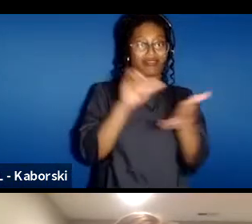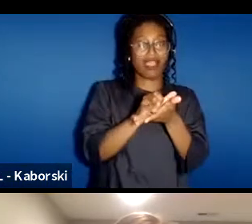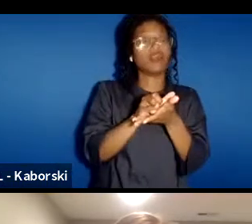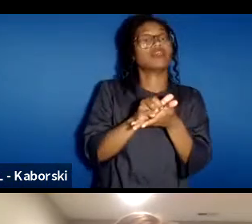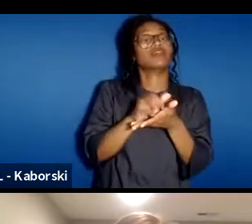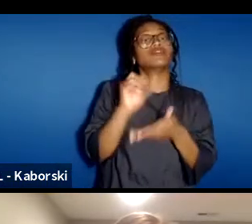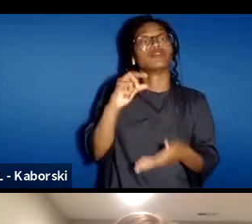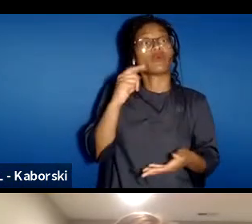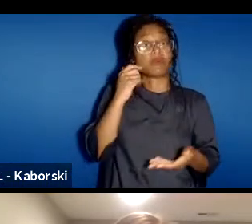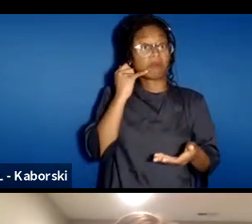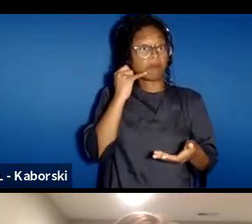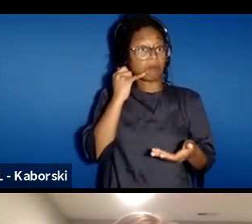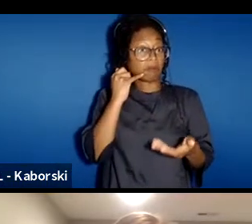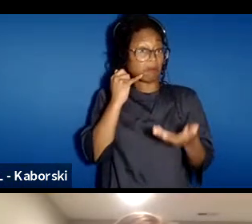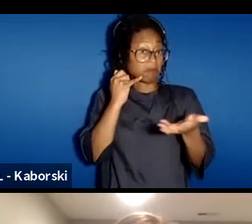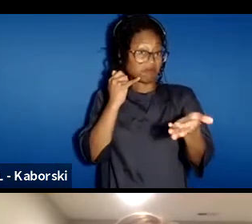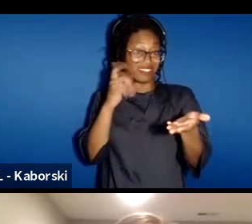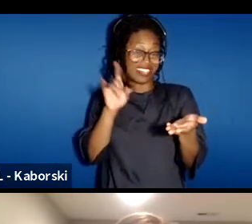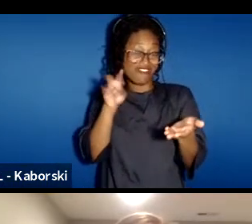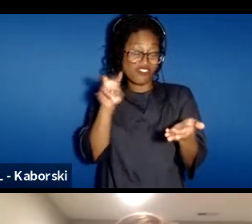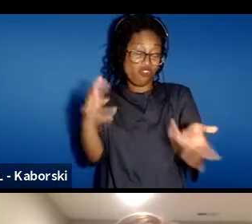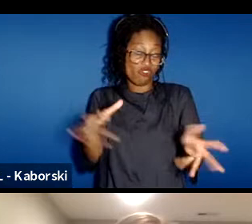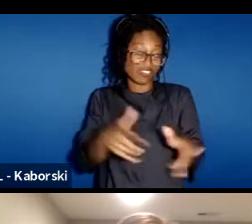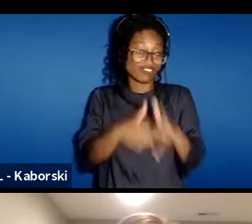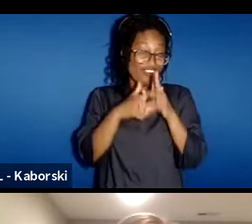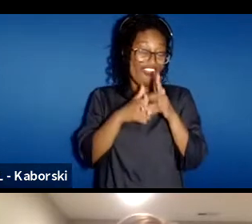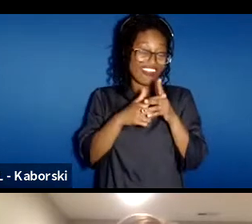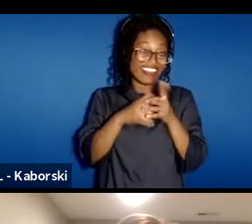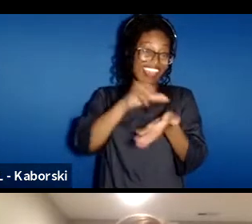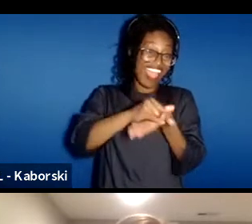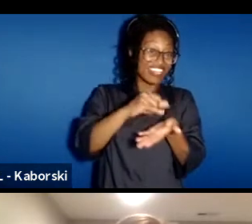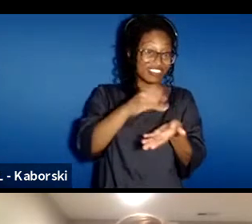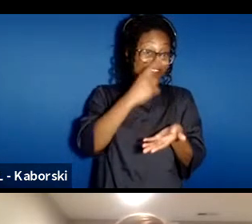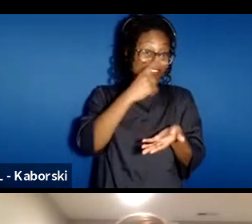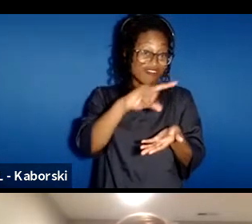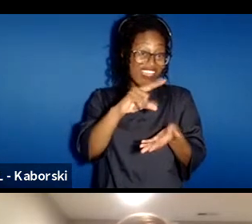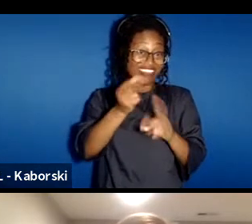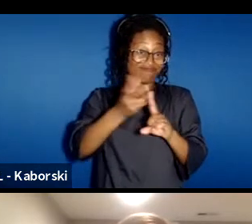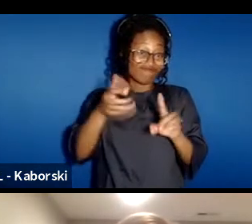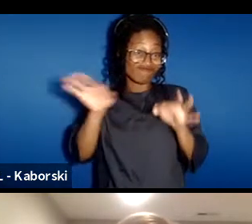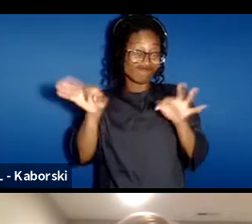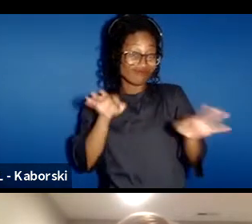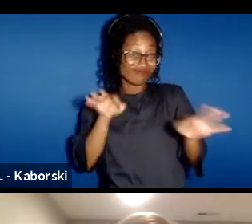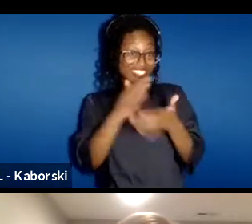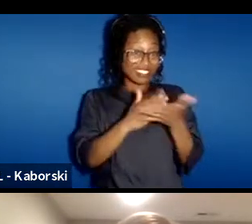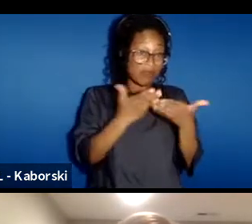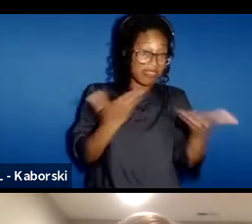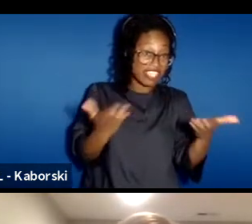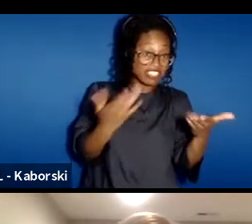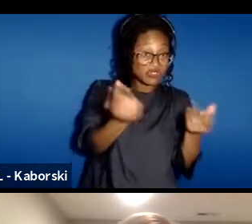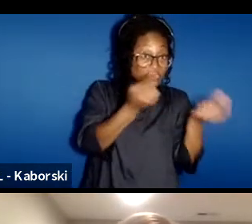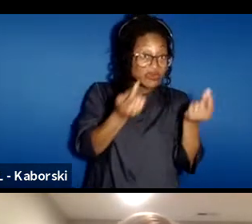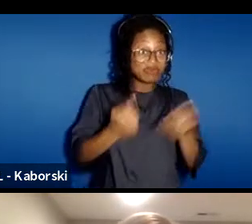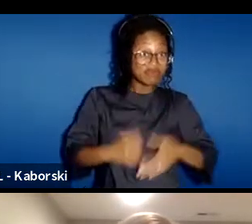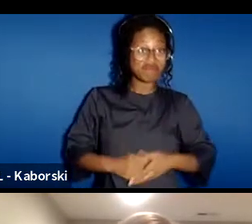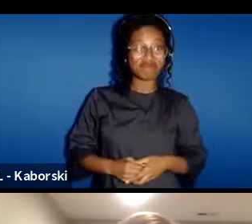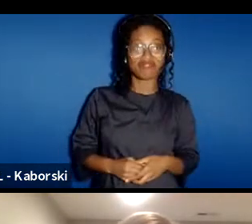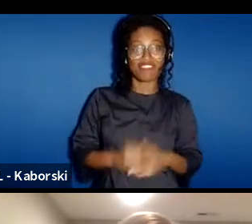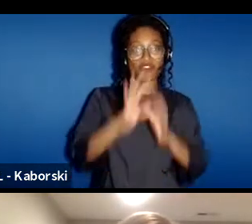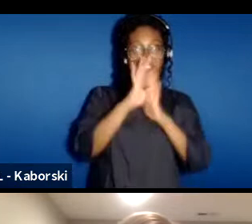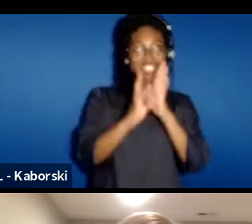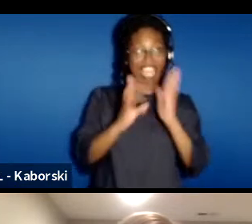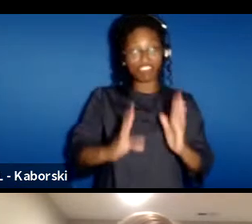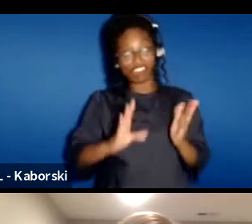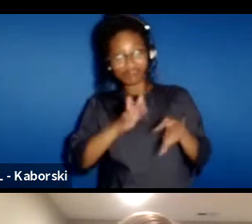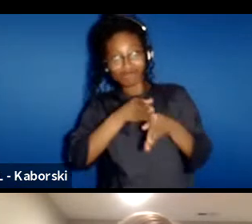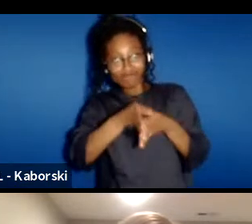Since you kind of alluded to that a little bit, David, you want to talk us through some of the things that you do as a designer